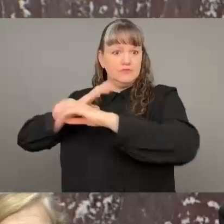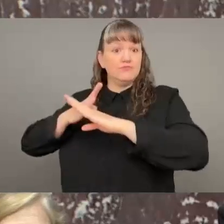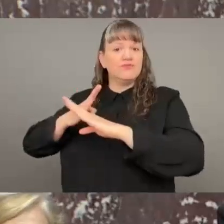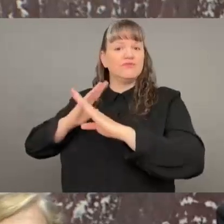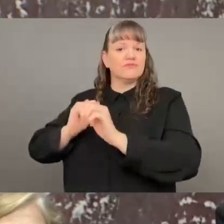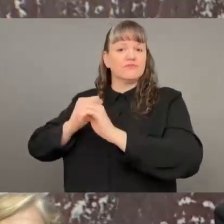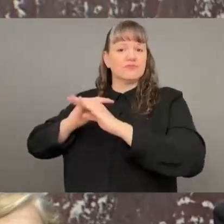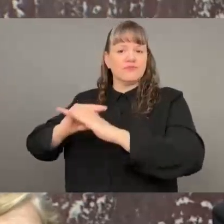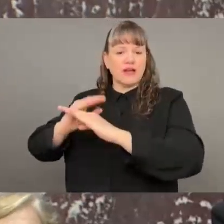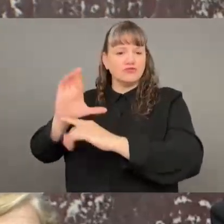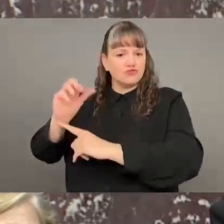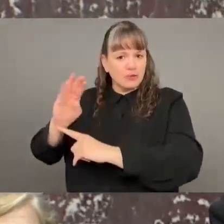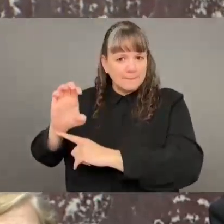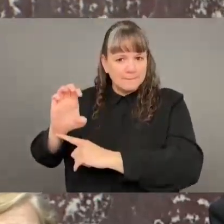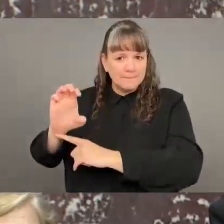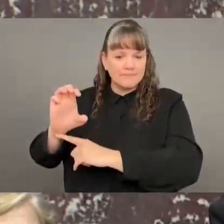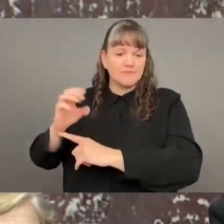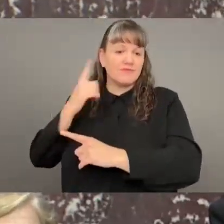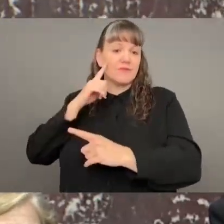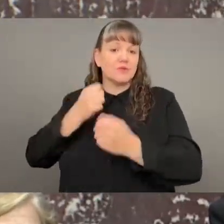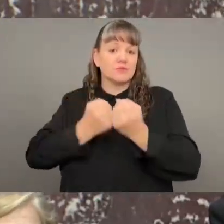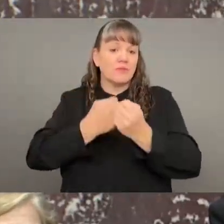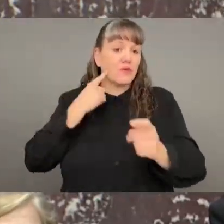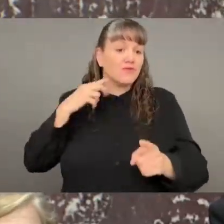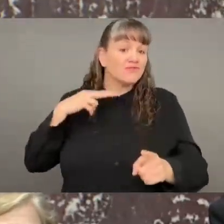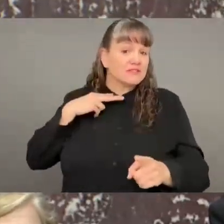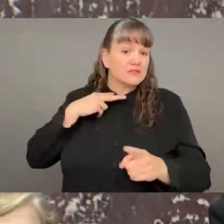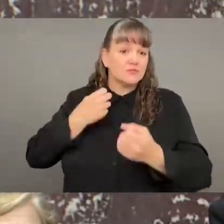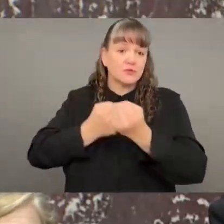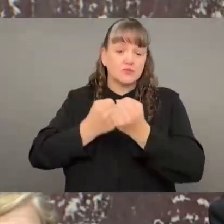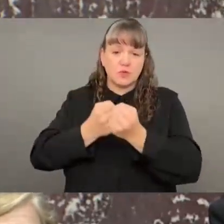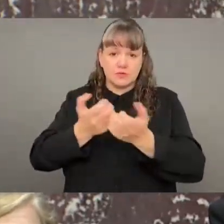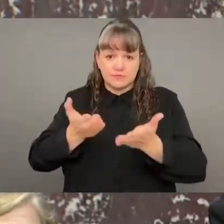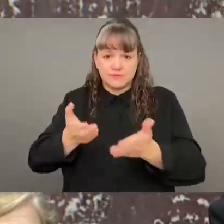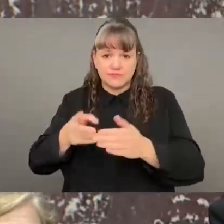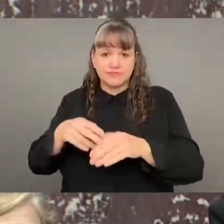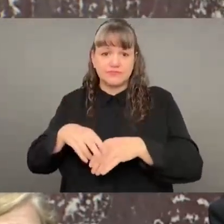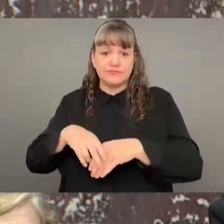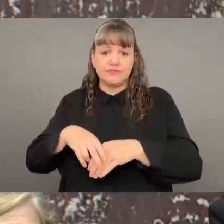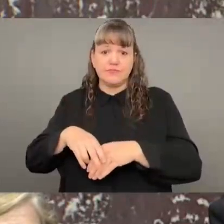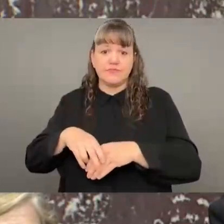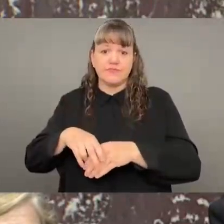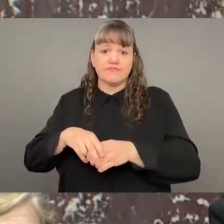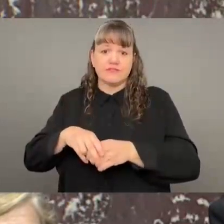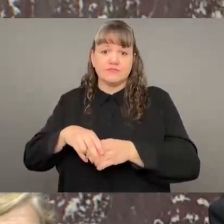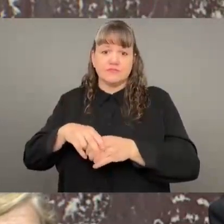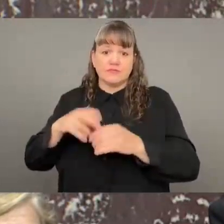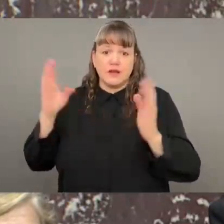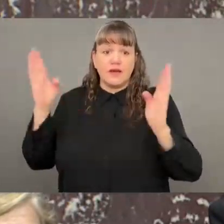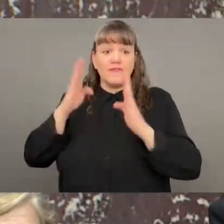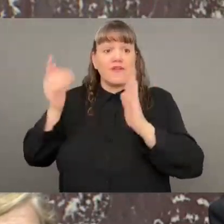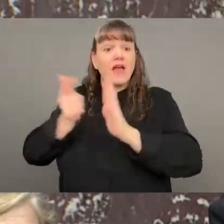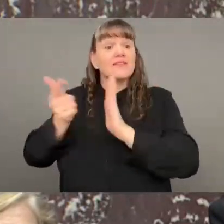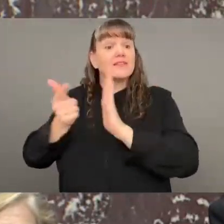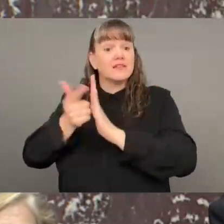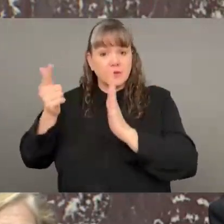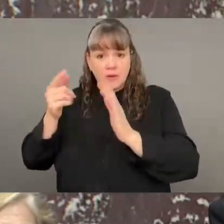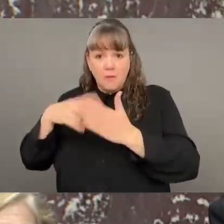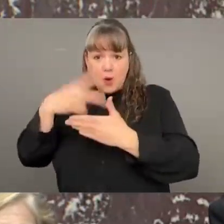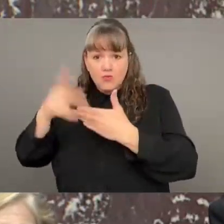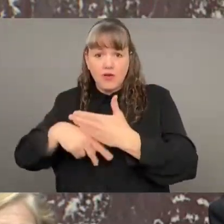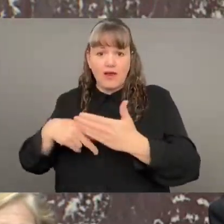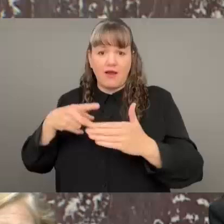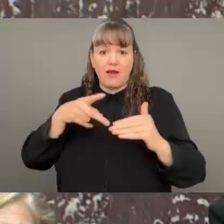crime. They ended the prolific offender management program that had reduced reoffending by